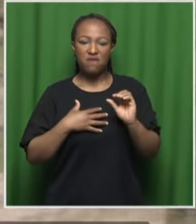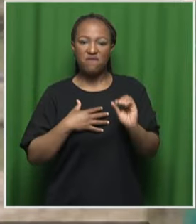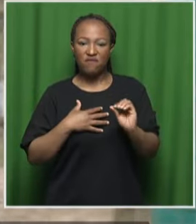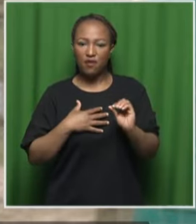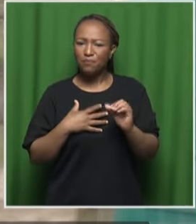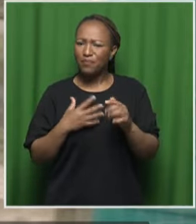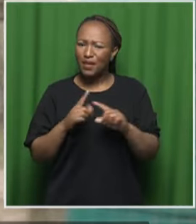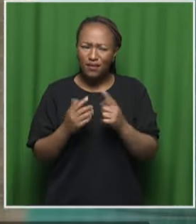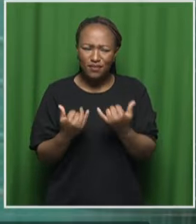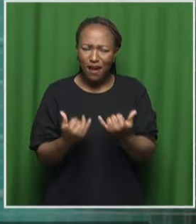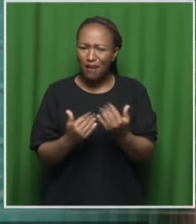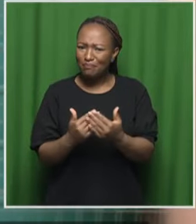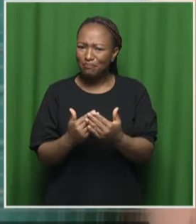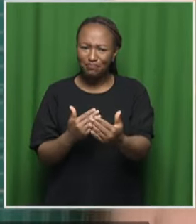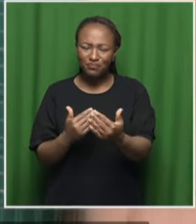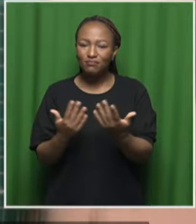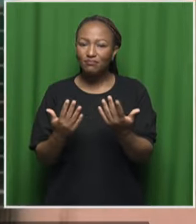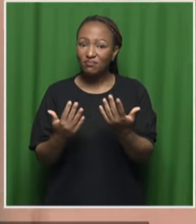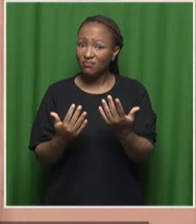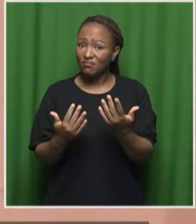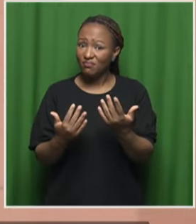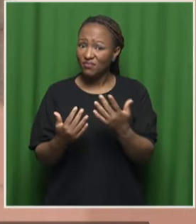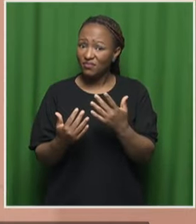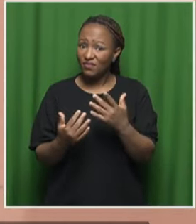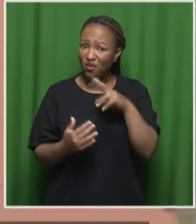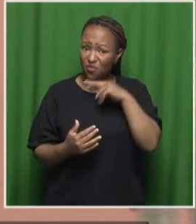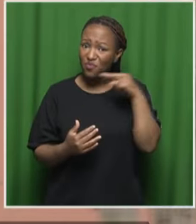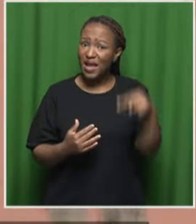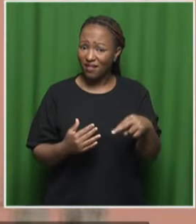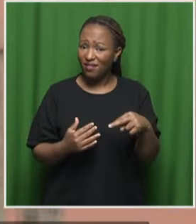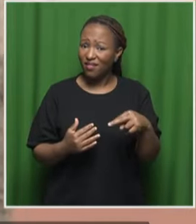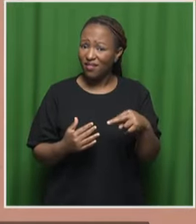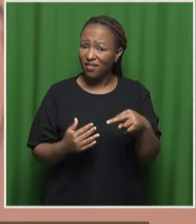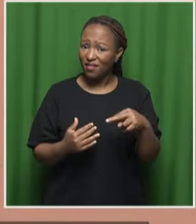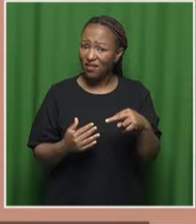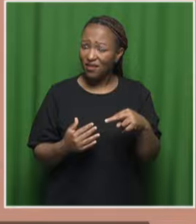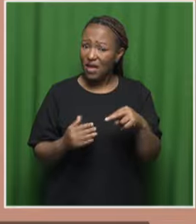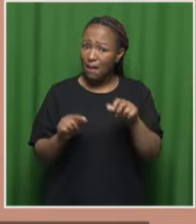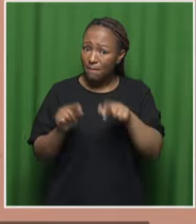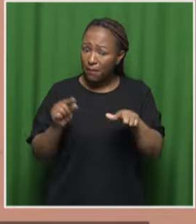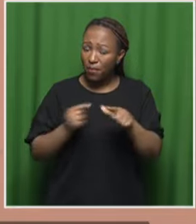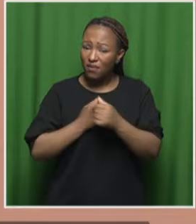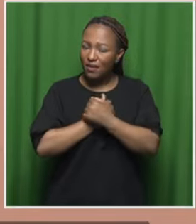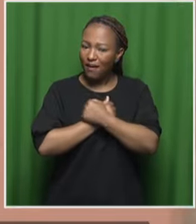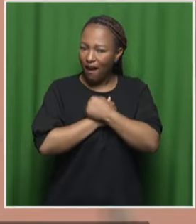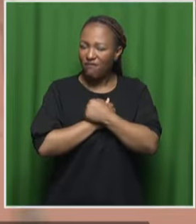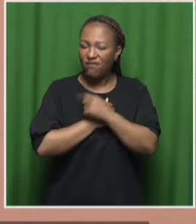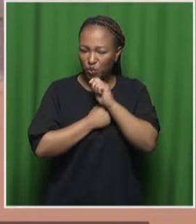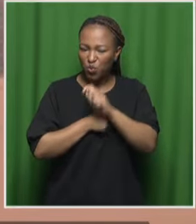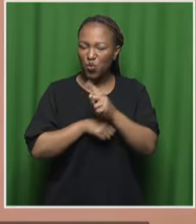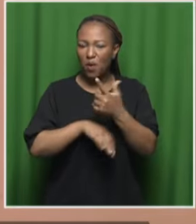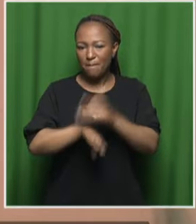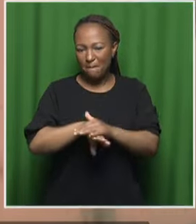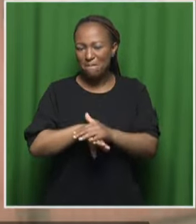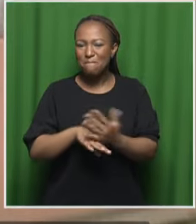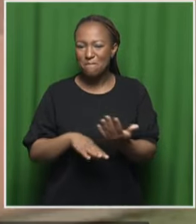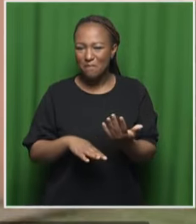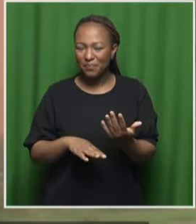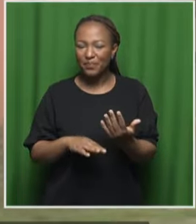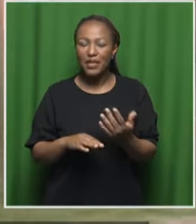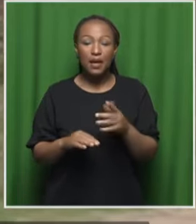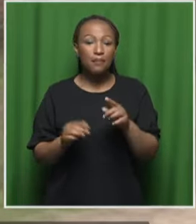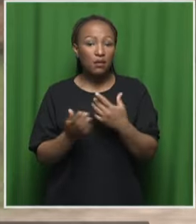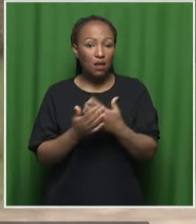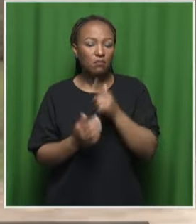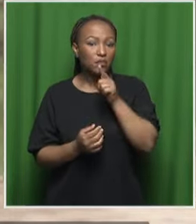that it is real that, that they have lost their loved ones. But I can tell you now that